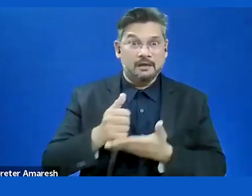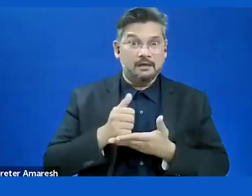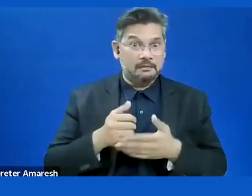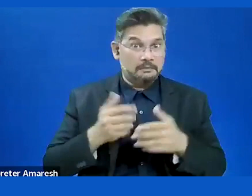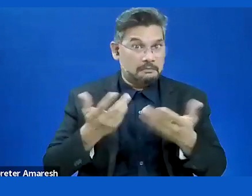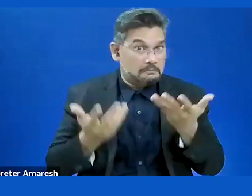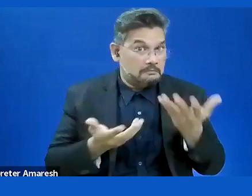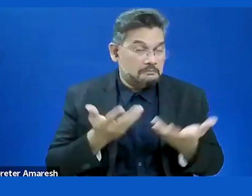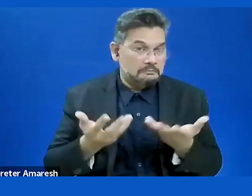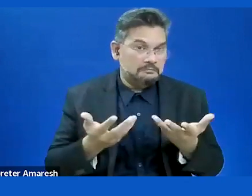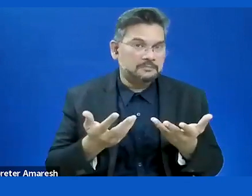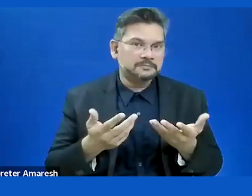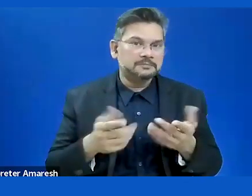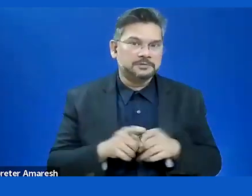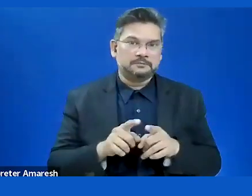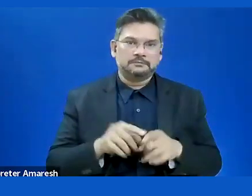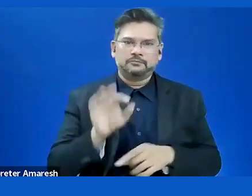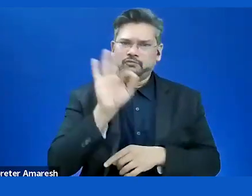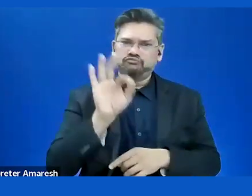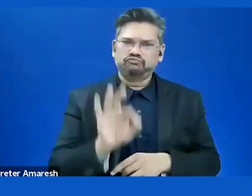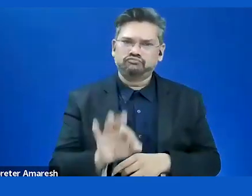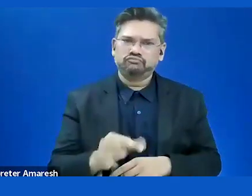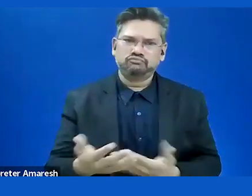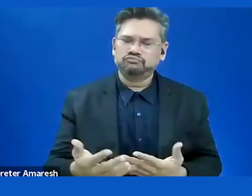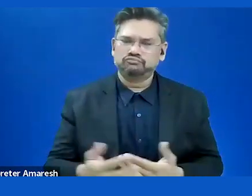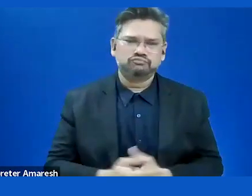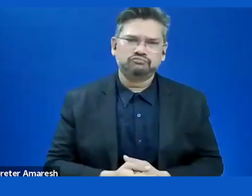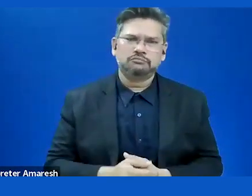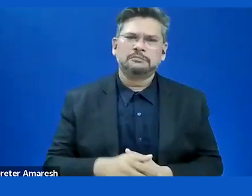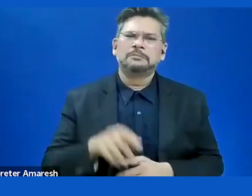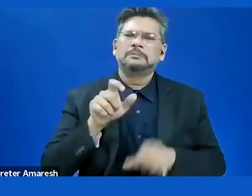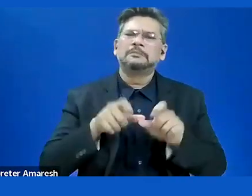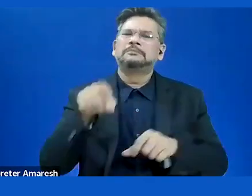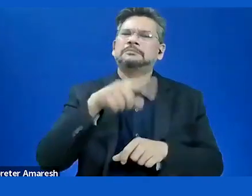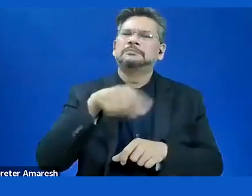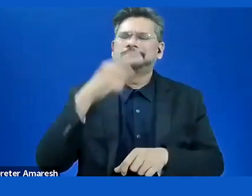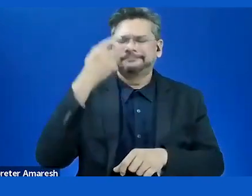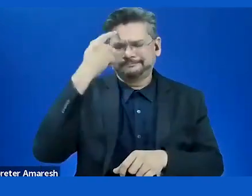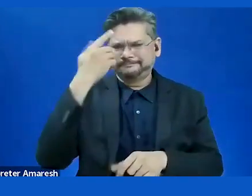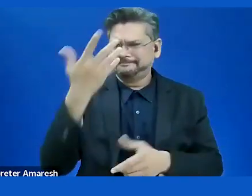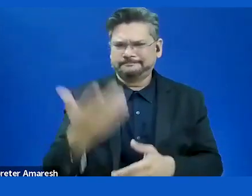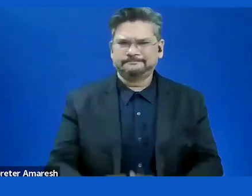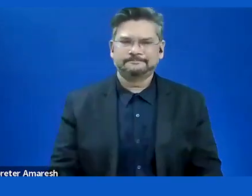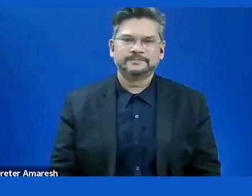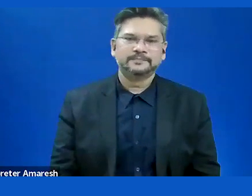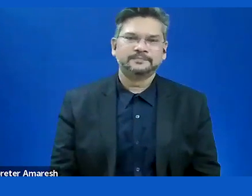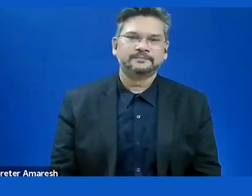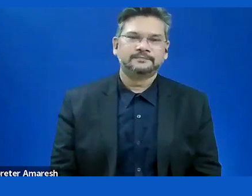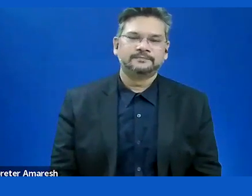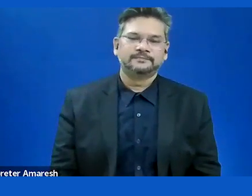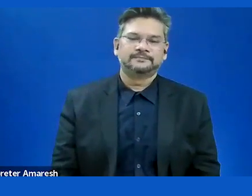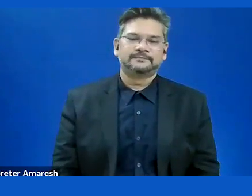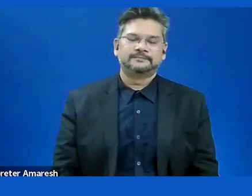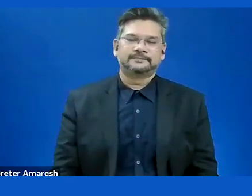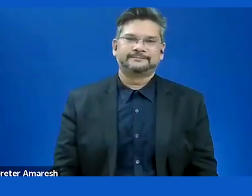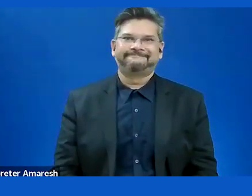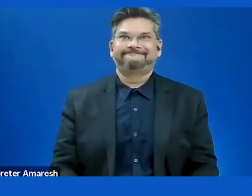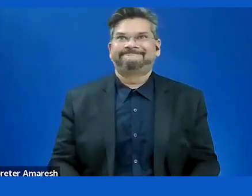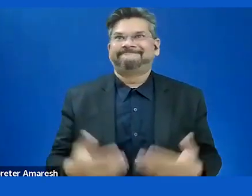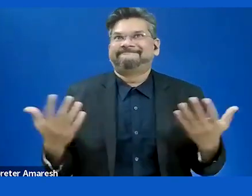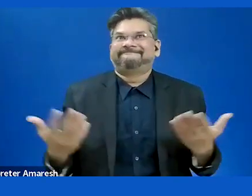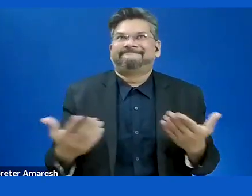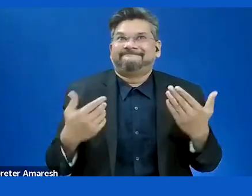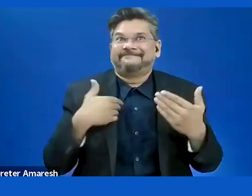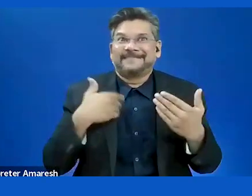it open. What's the industry is thinking about it? I don't think the industry has